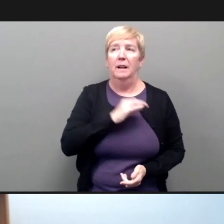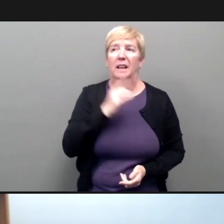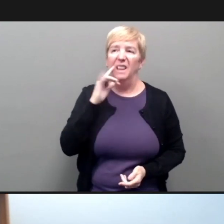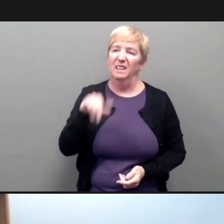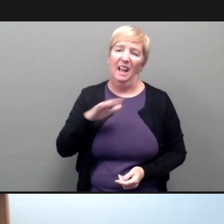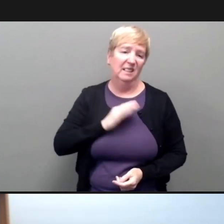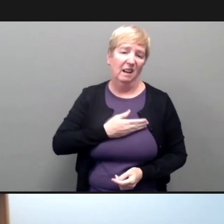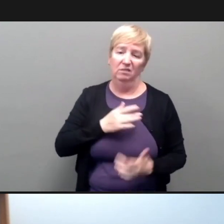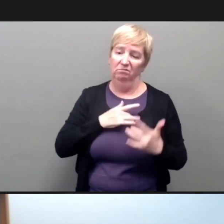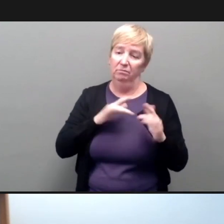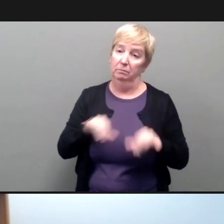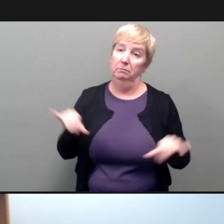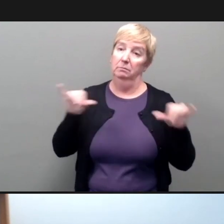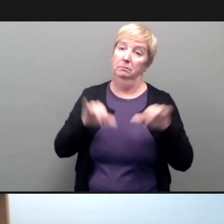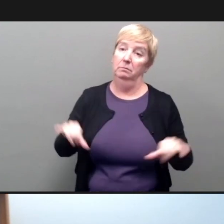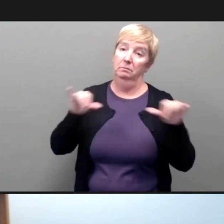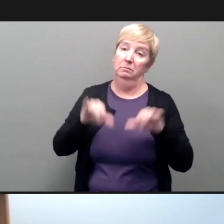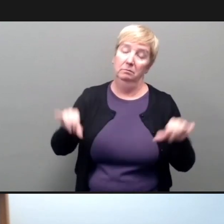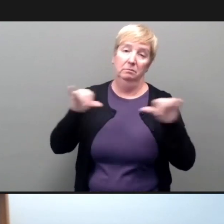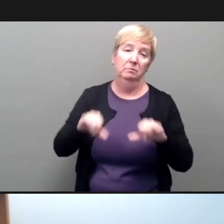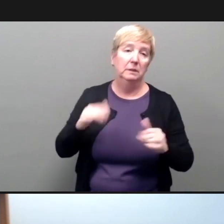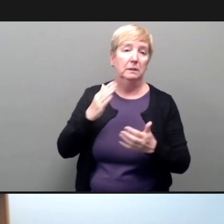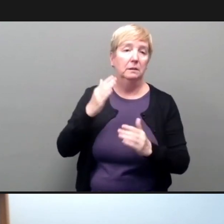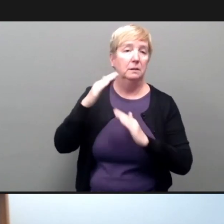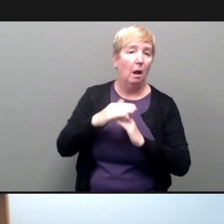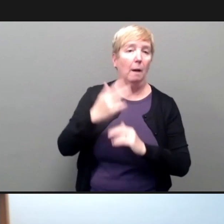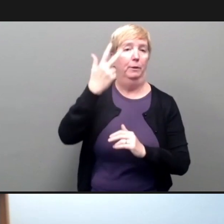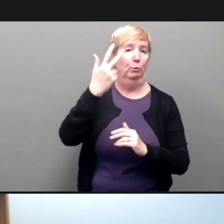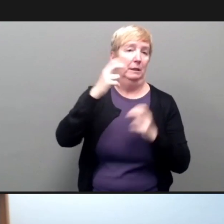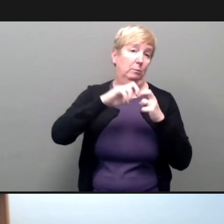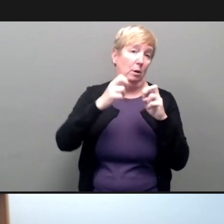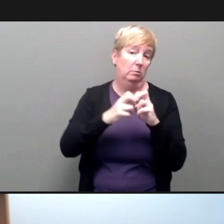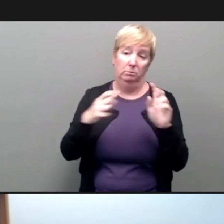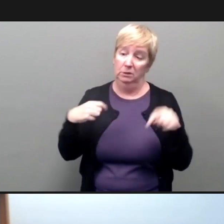3 issues. At least it has been here for the past 23 years.